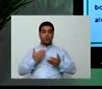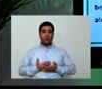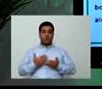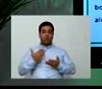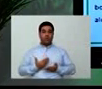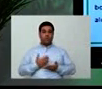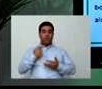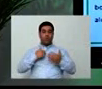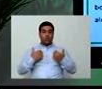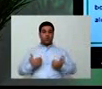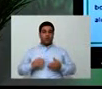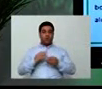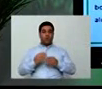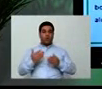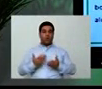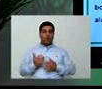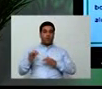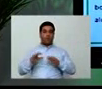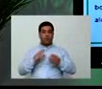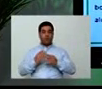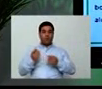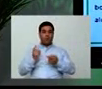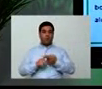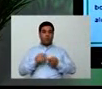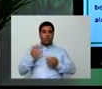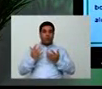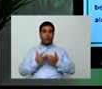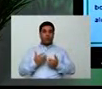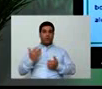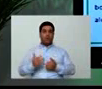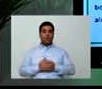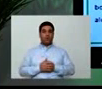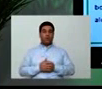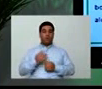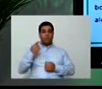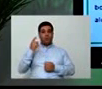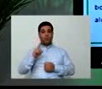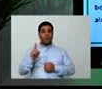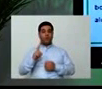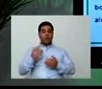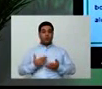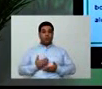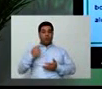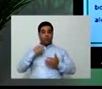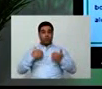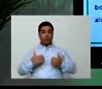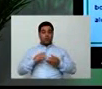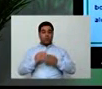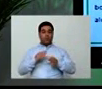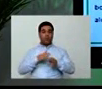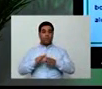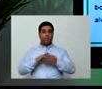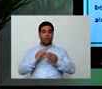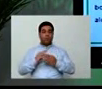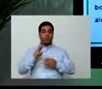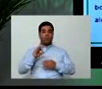tirik organizmlarning hayotiy faoliyati bilan chambarchas bog'liq hisoblanadi. Bilamizki, tirik organizmlar tomonidan amalga